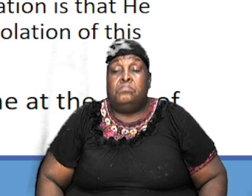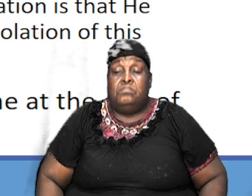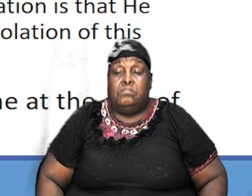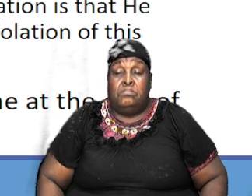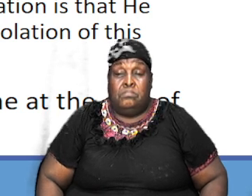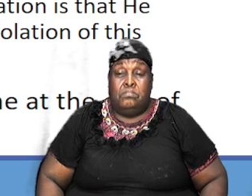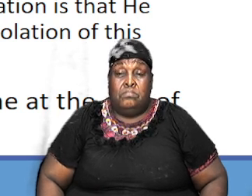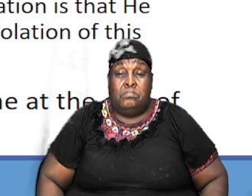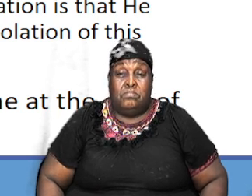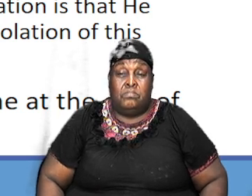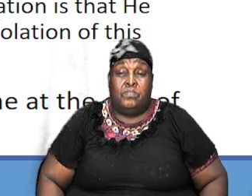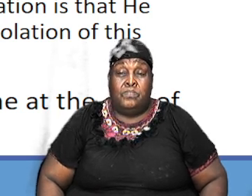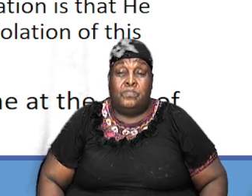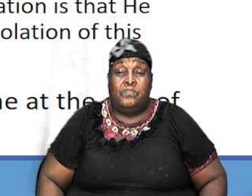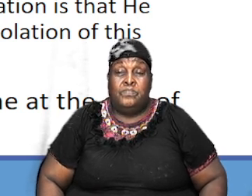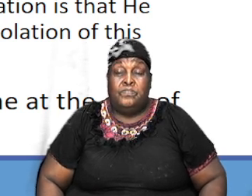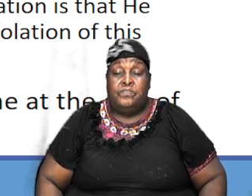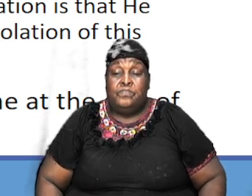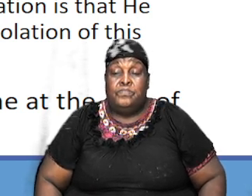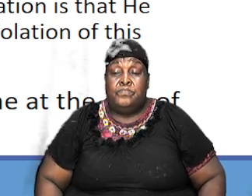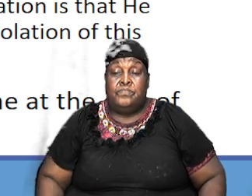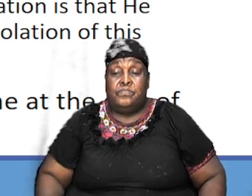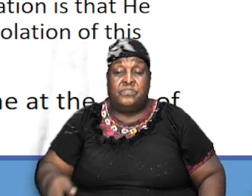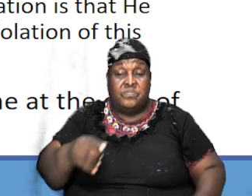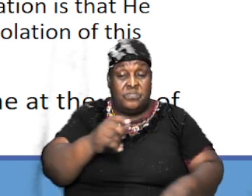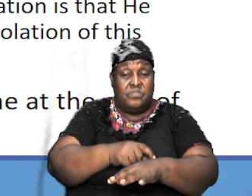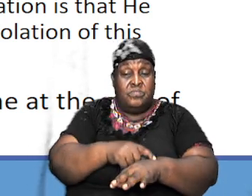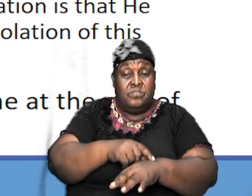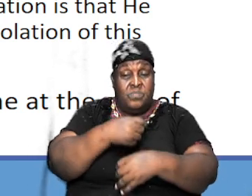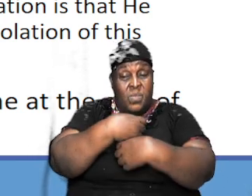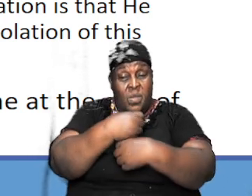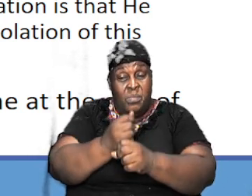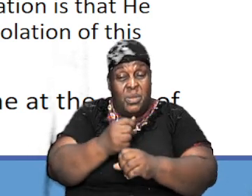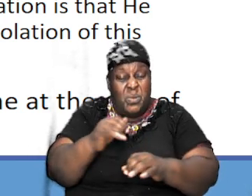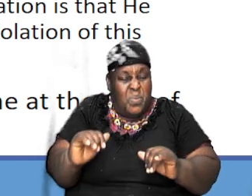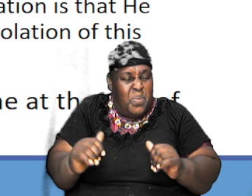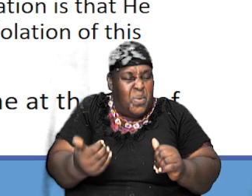Now, so there's a point also to be made about